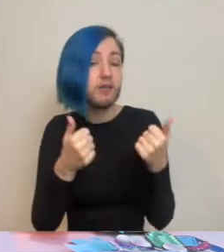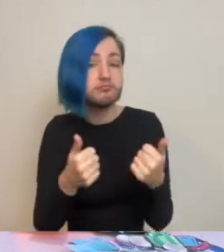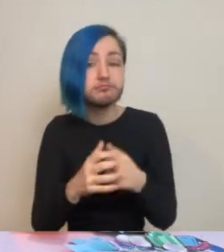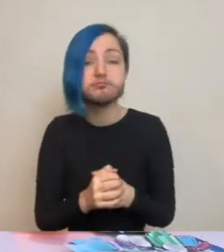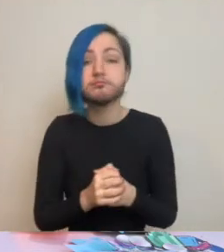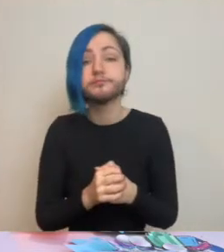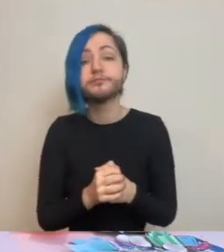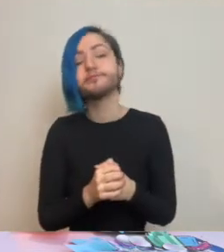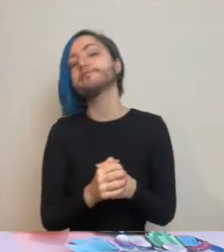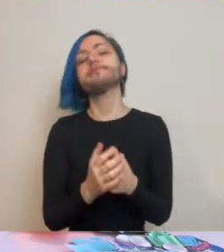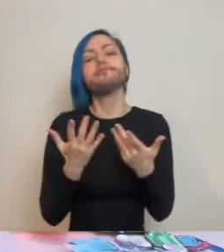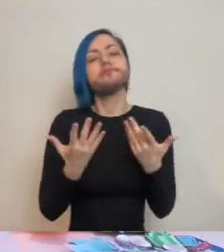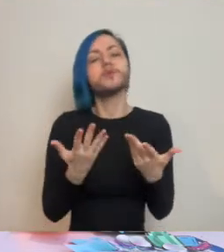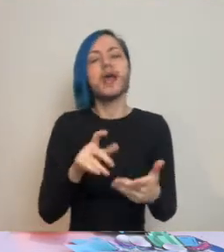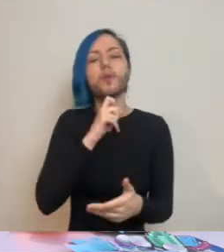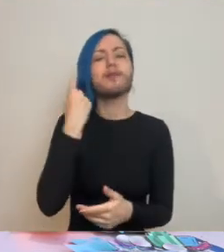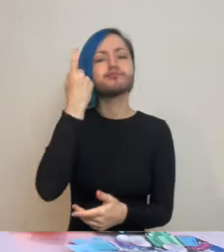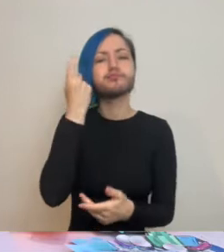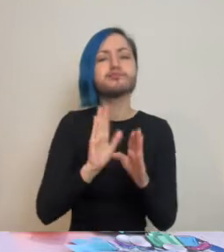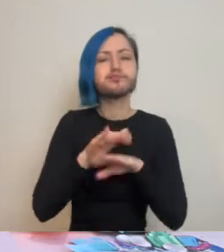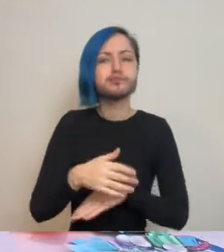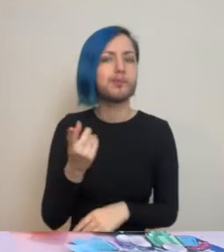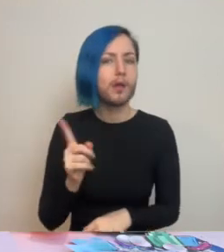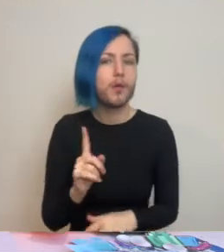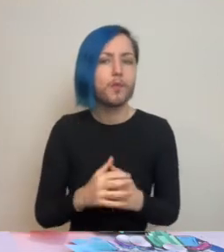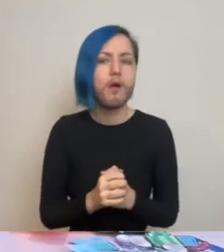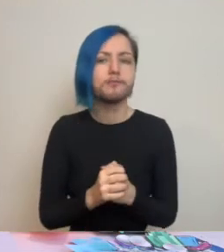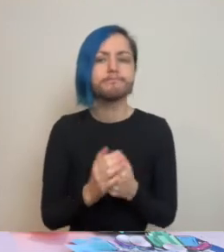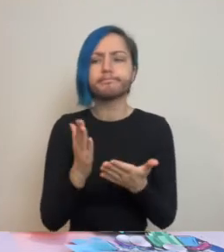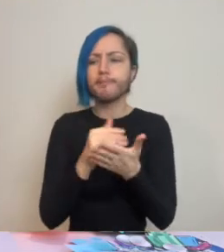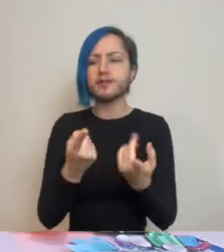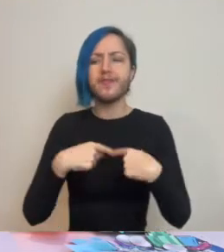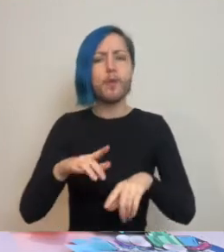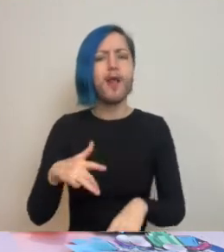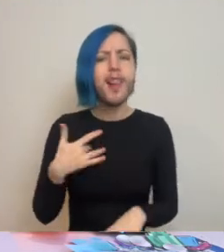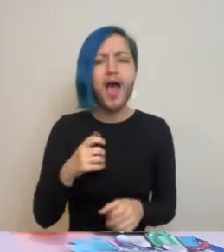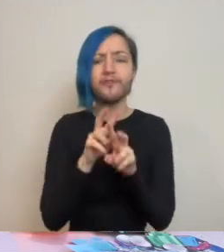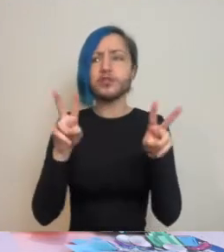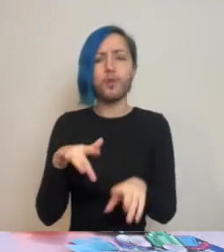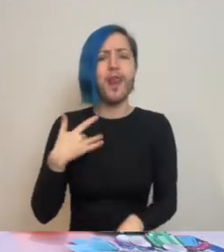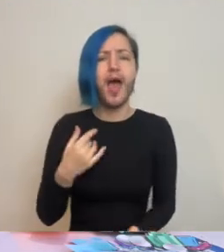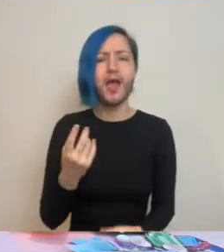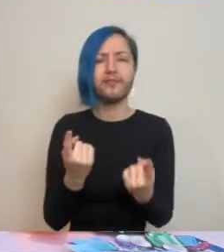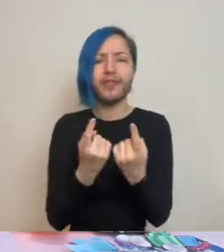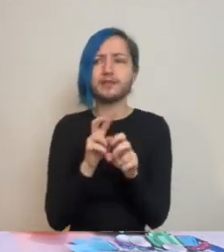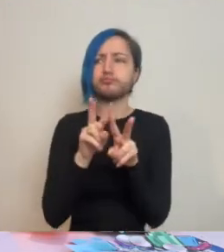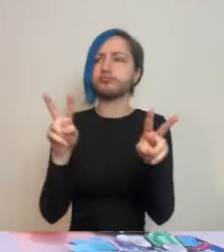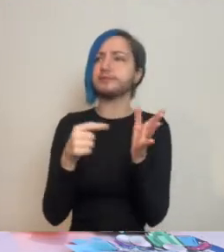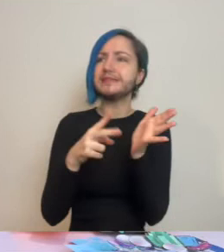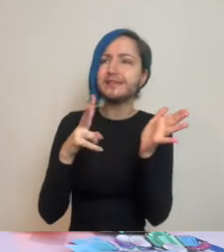So today what I want us to think about is what elements of our life, our visual life, things that we've seen on TV or